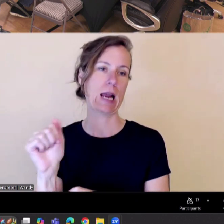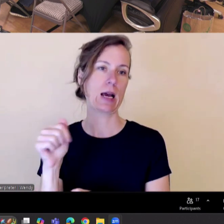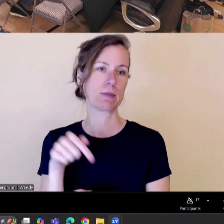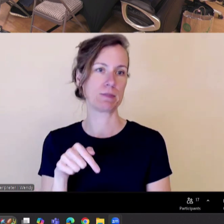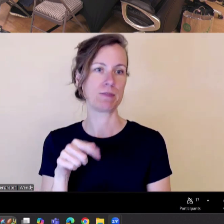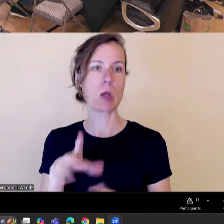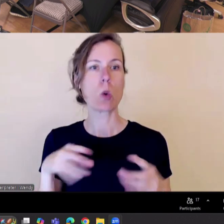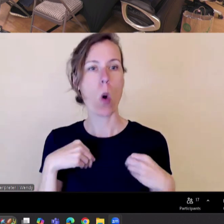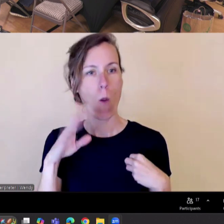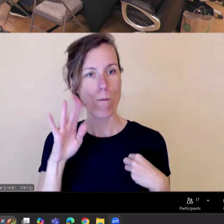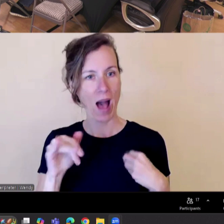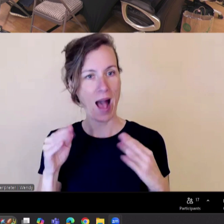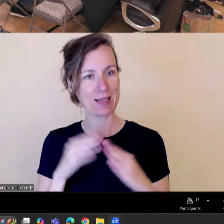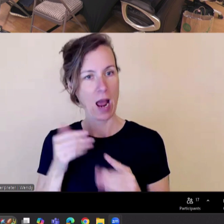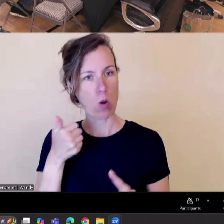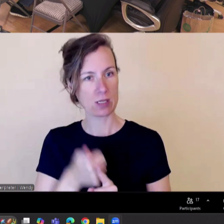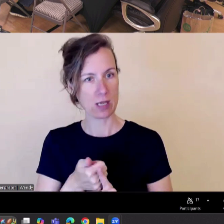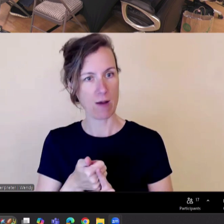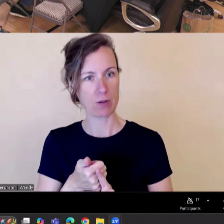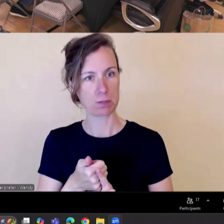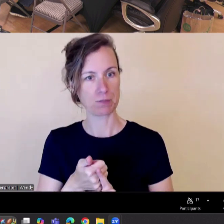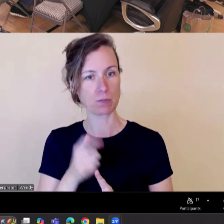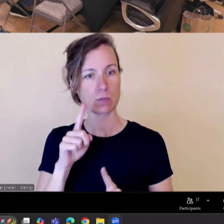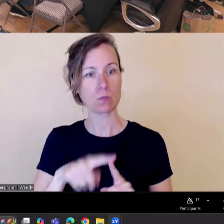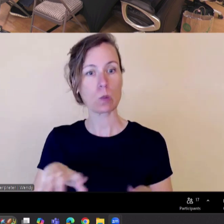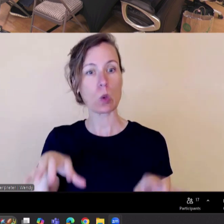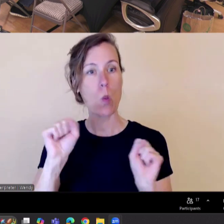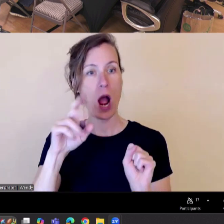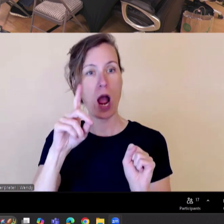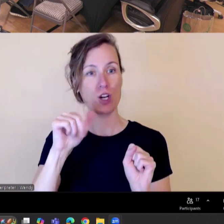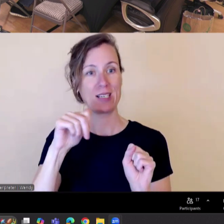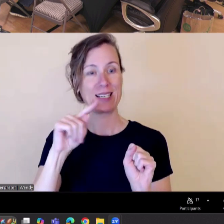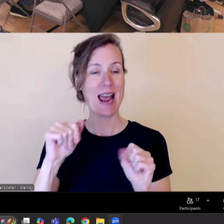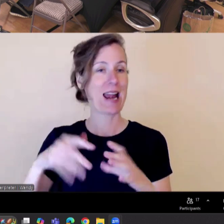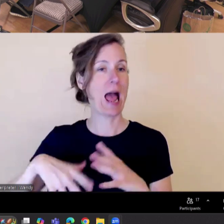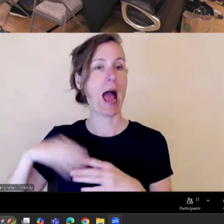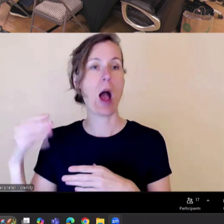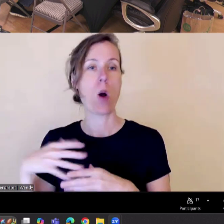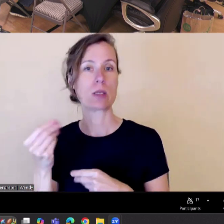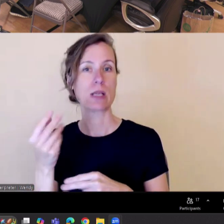the data outside of the use for